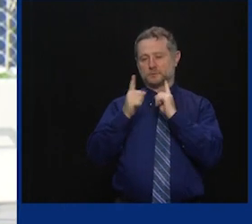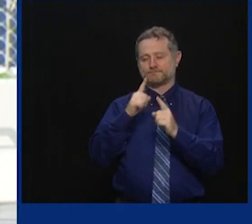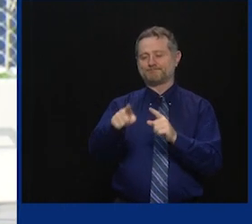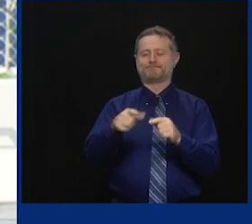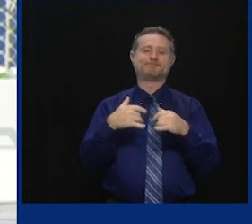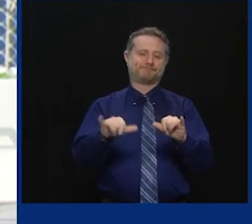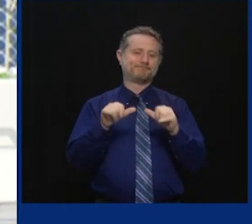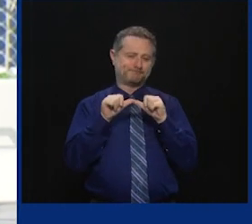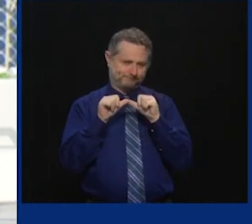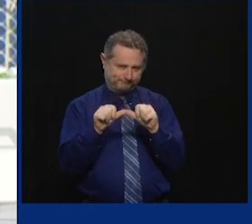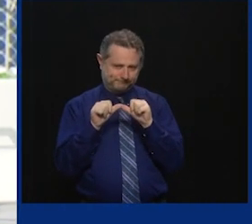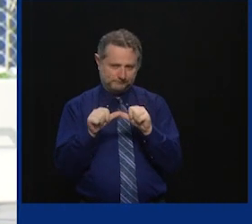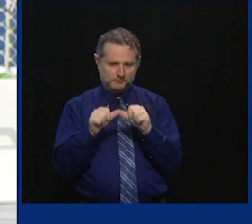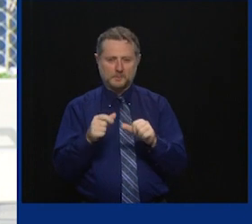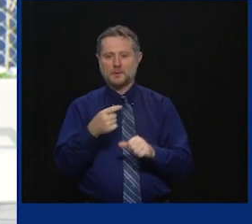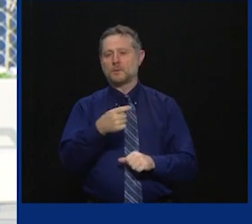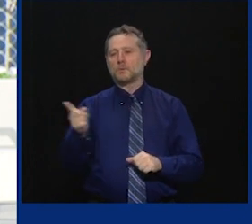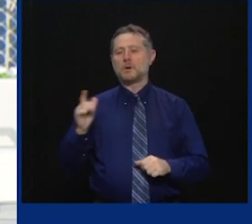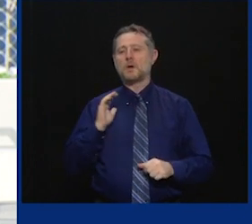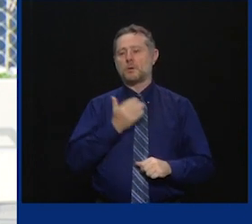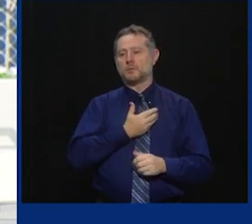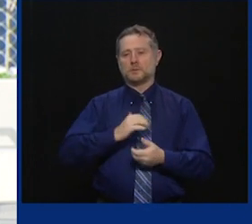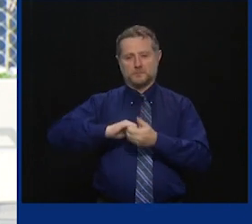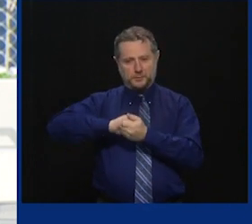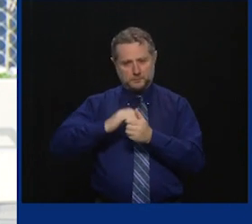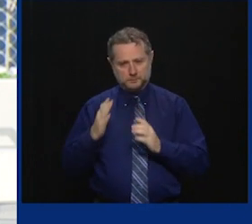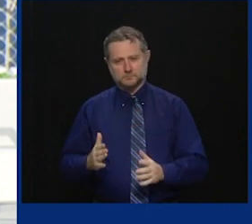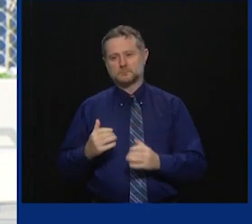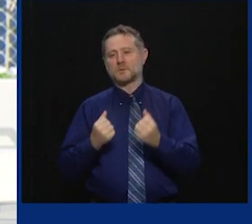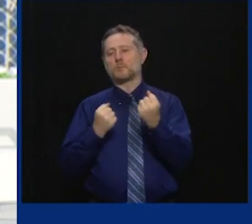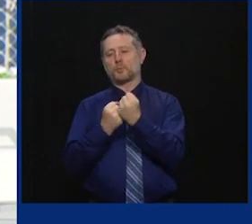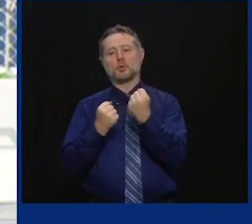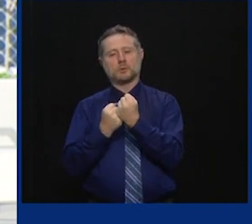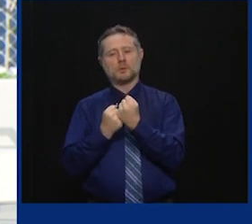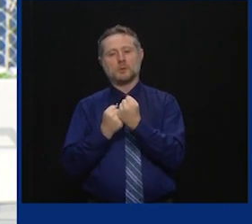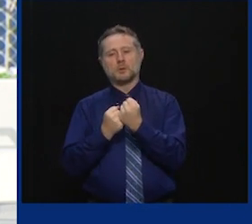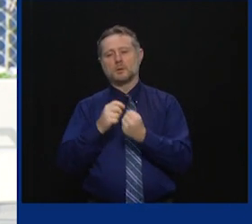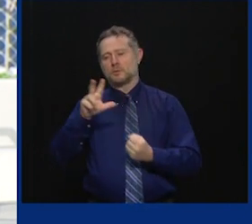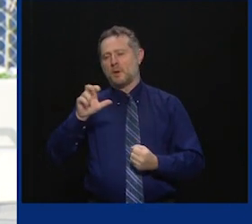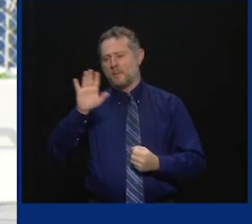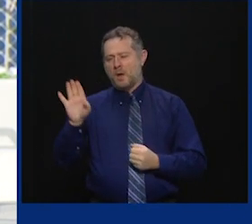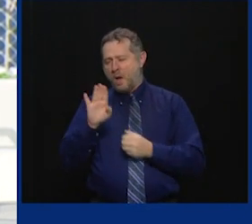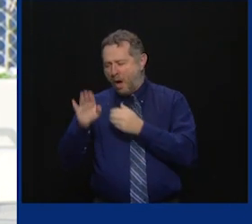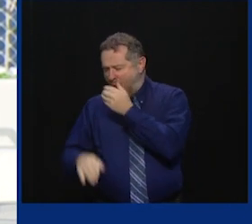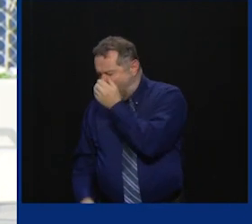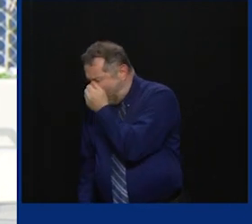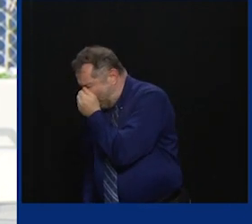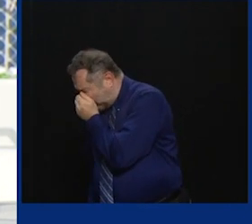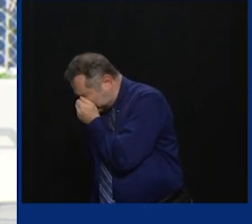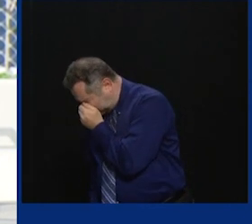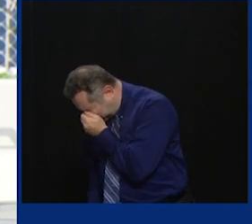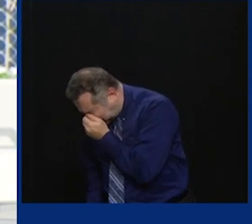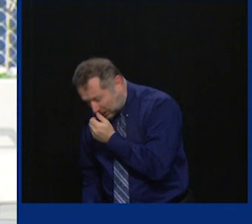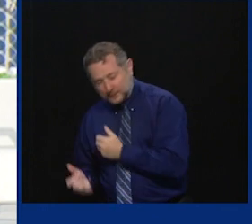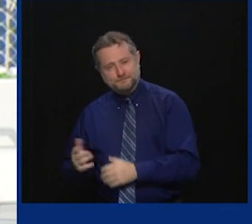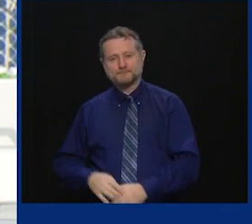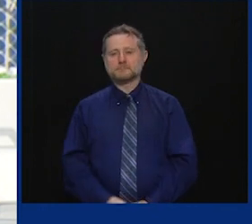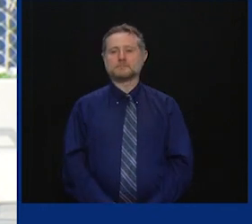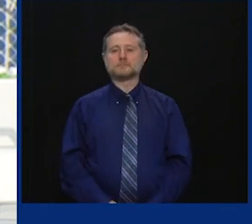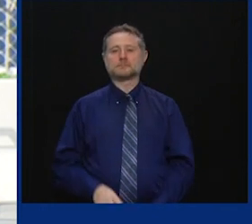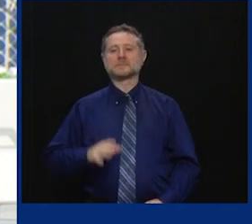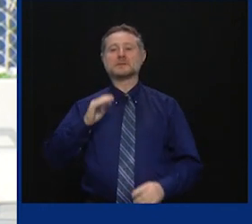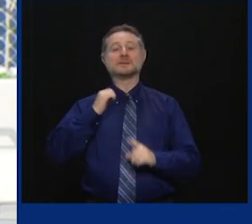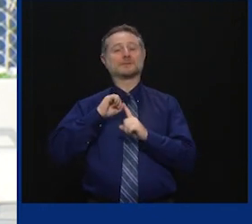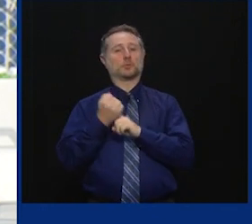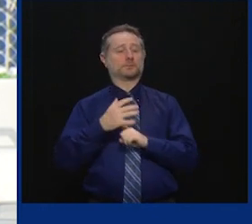they are partners of ours. They are very supportive of the $3 billion. And in the context of what they all witnessed in their own districts with the